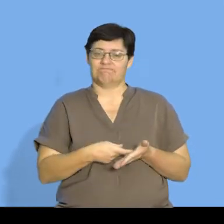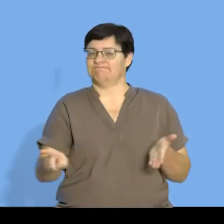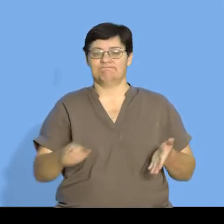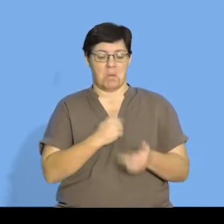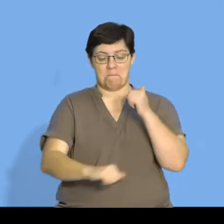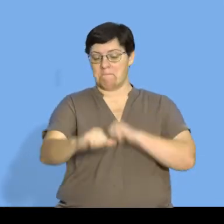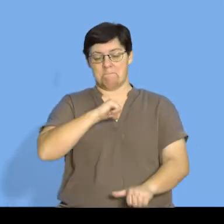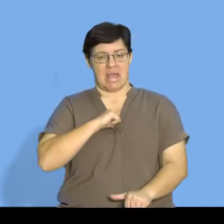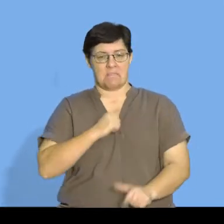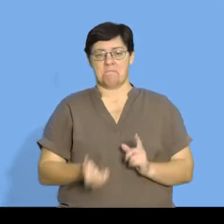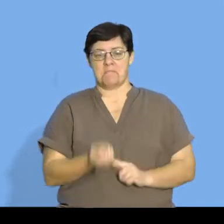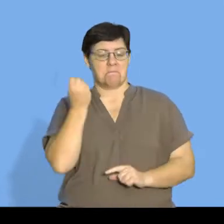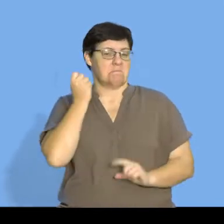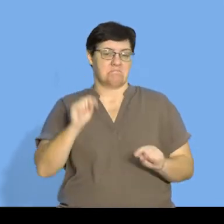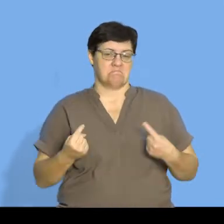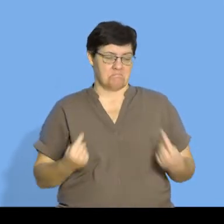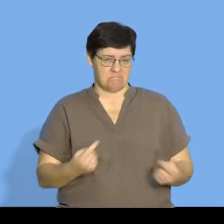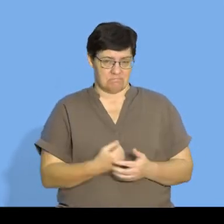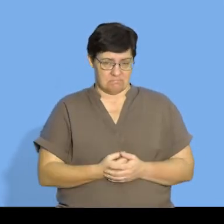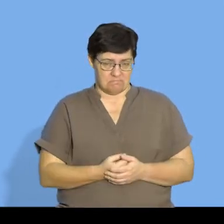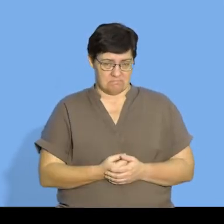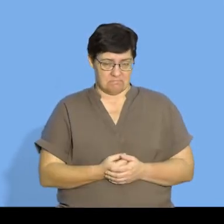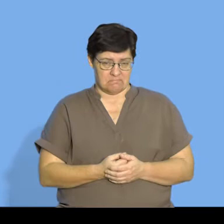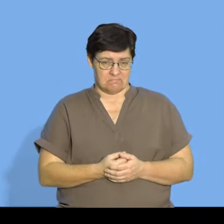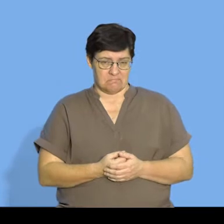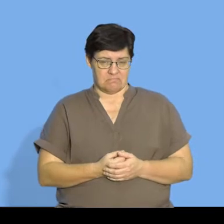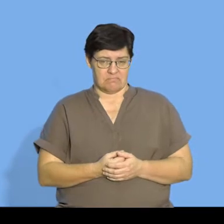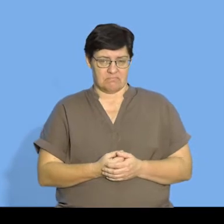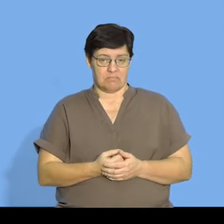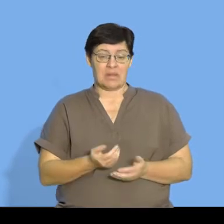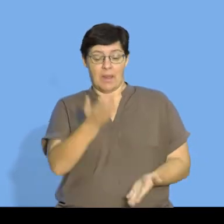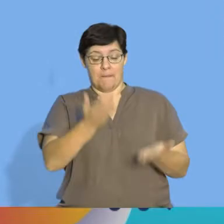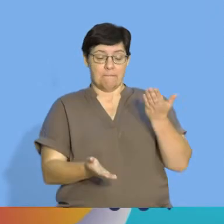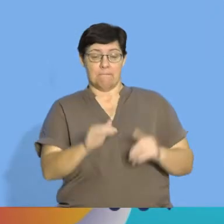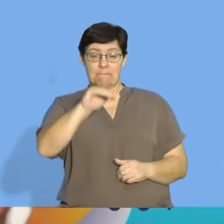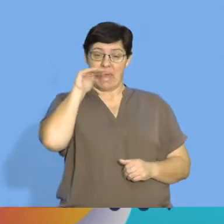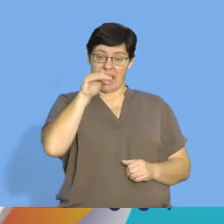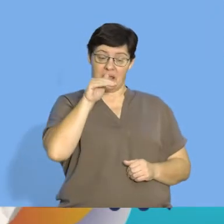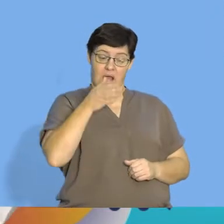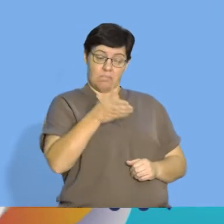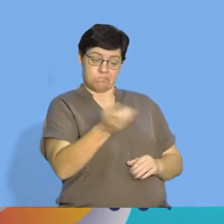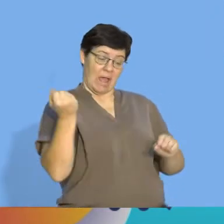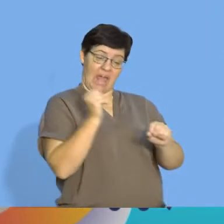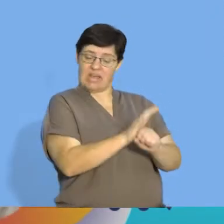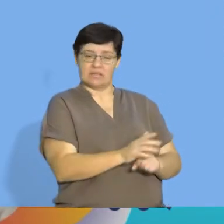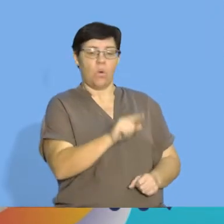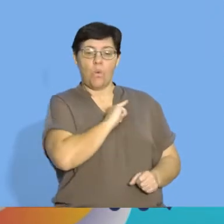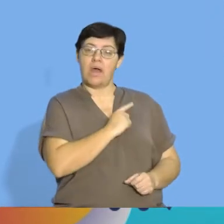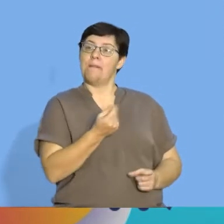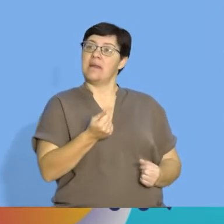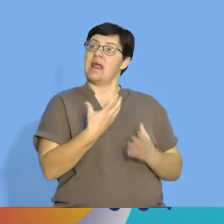is written off as irrecoverable. However, it's no money. It doesn't affect our bank balance because there's no